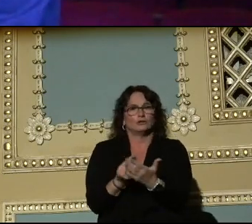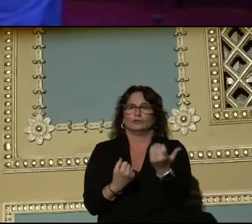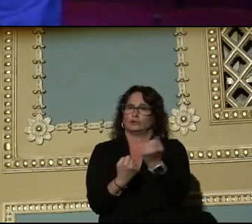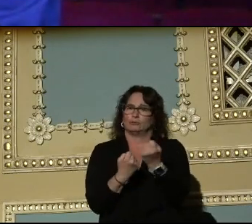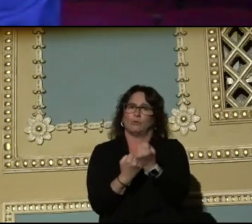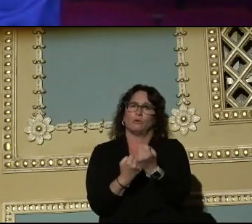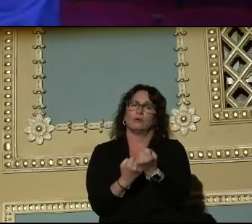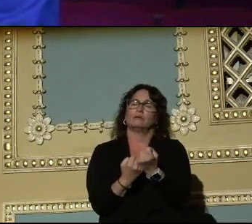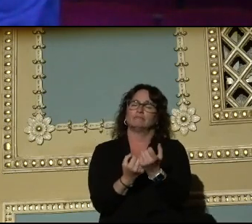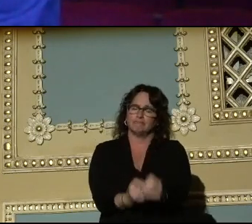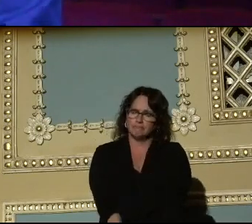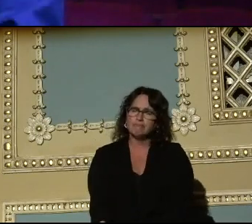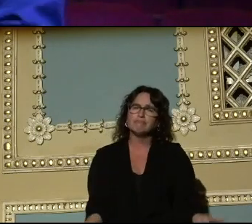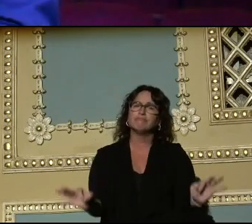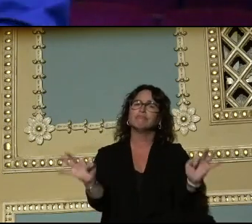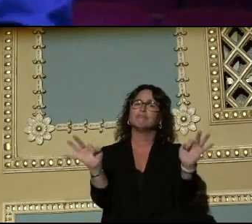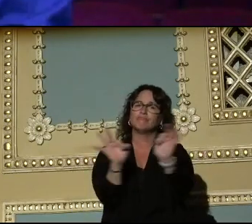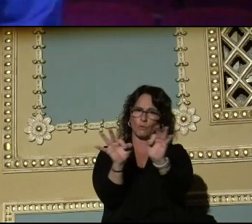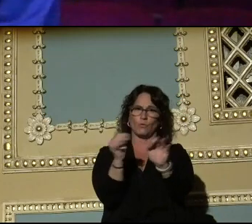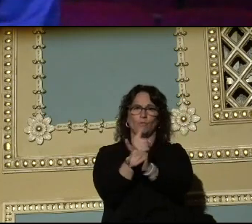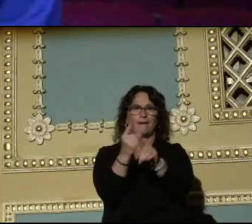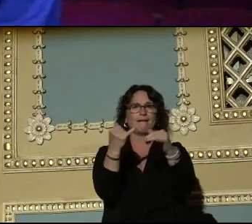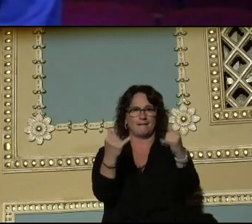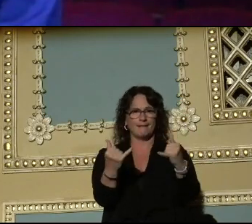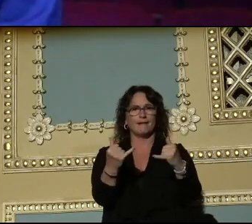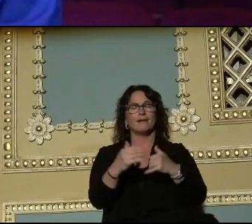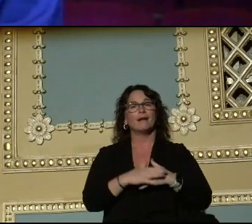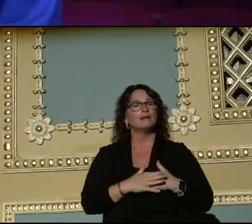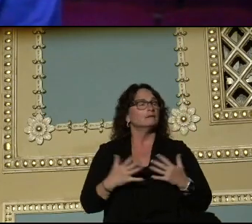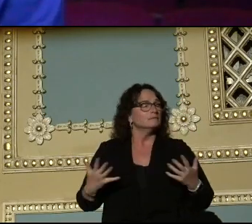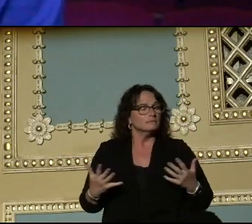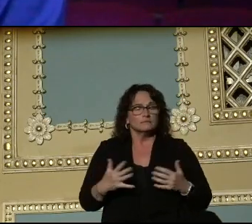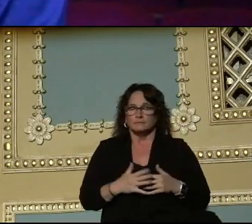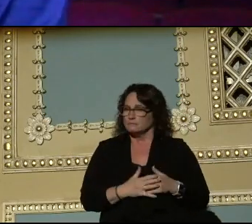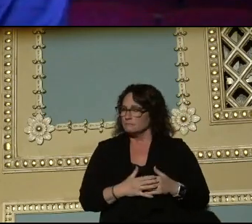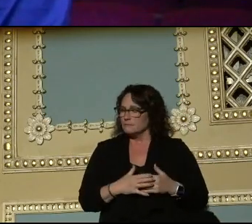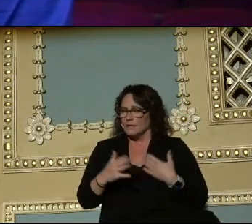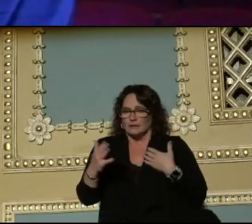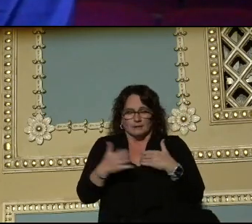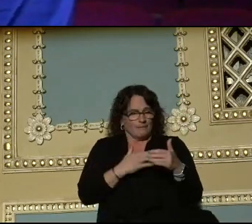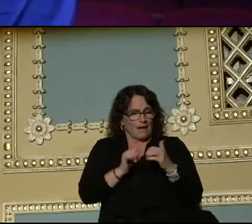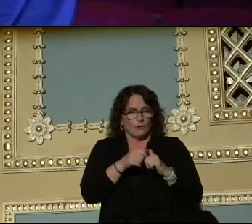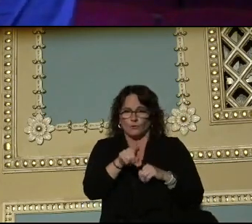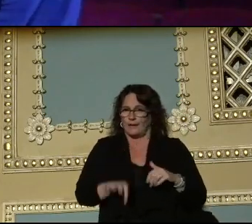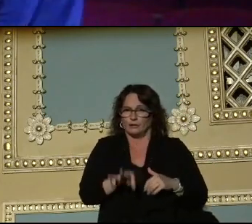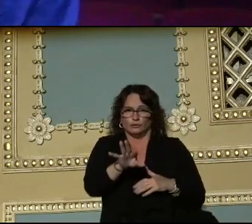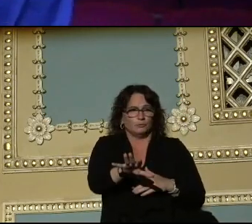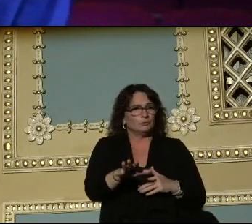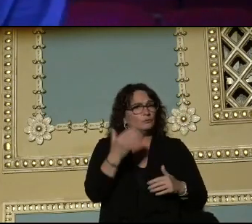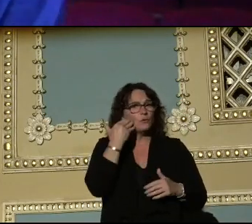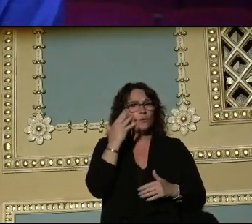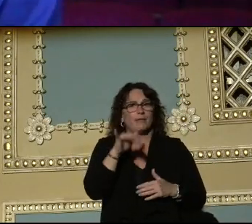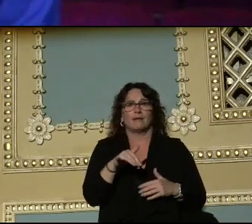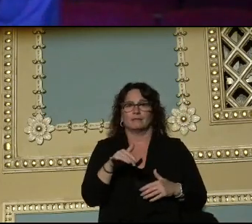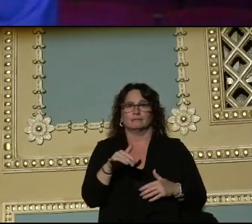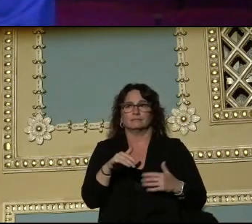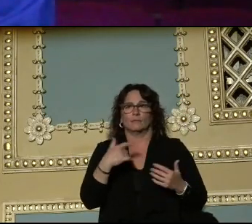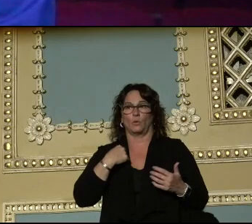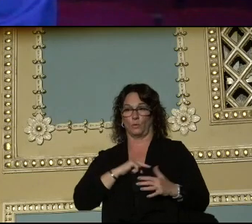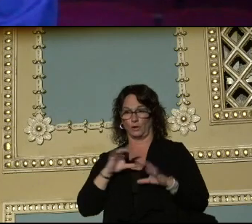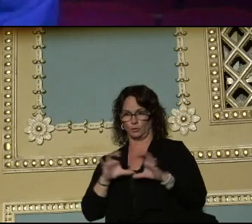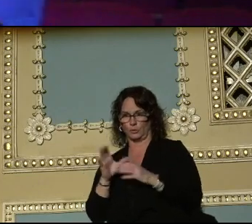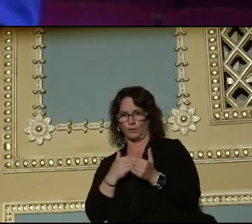time. And however it is that you can contribute, know that we're doing what we can to contribute